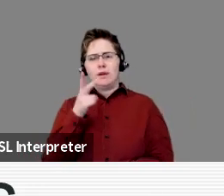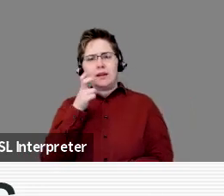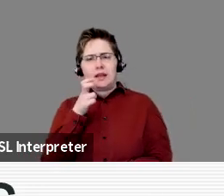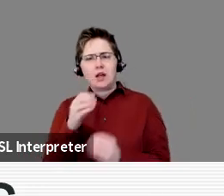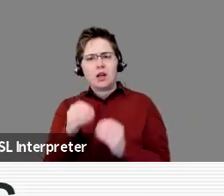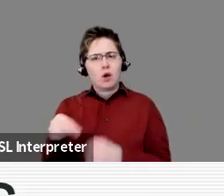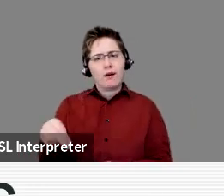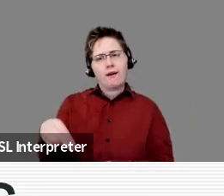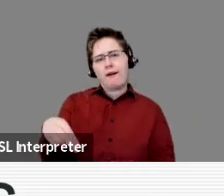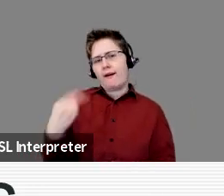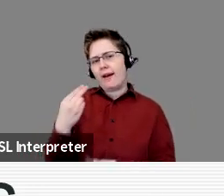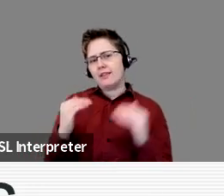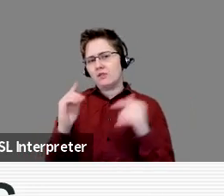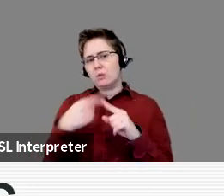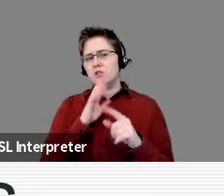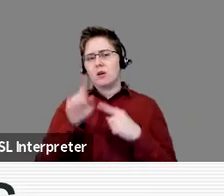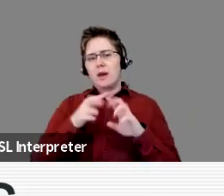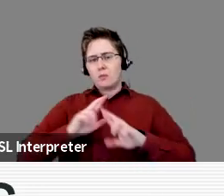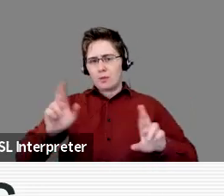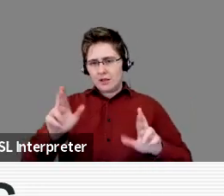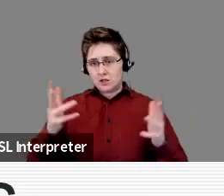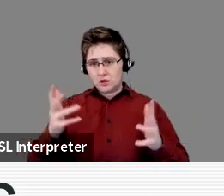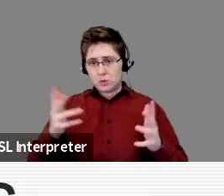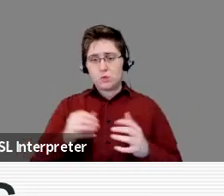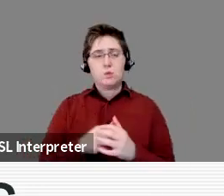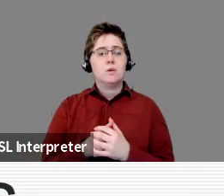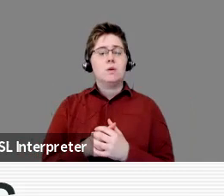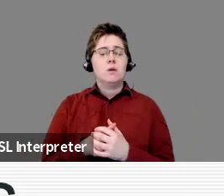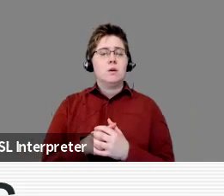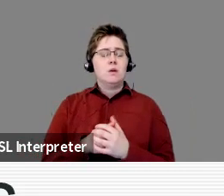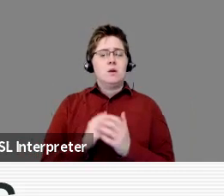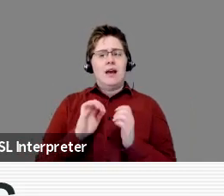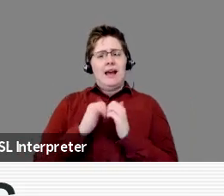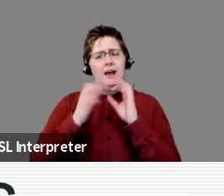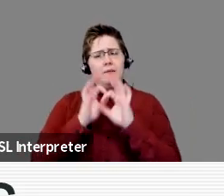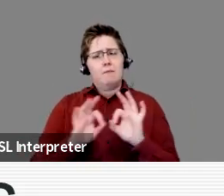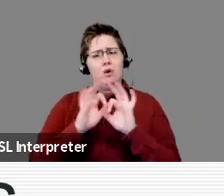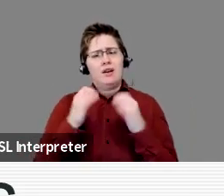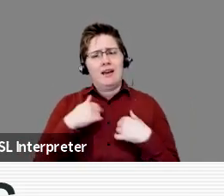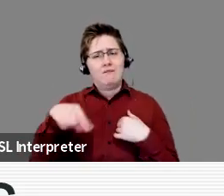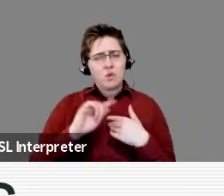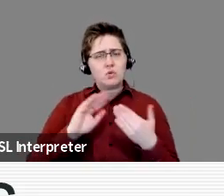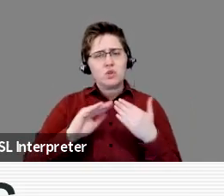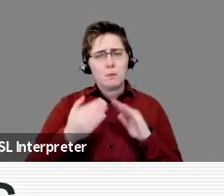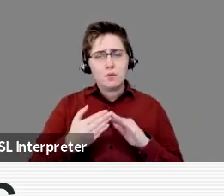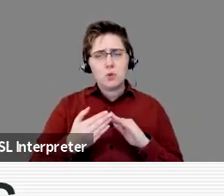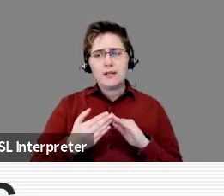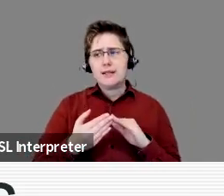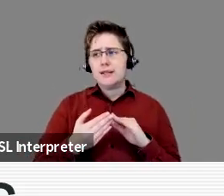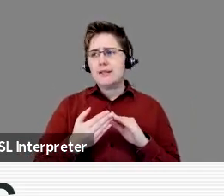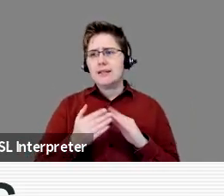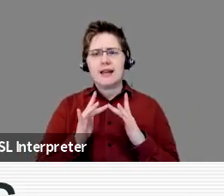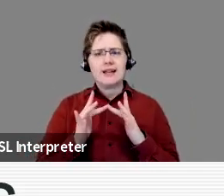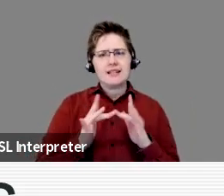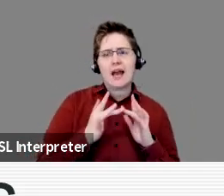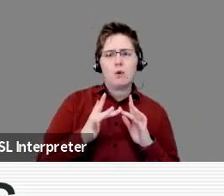high level when we talk about preparedness, is how important it is to have those community